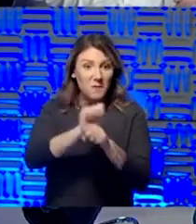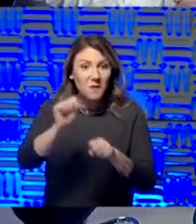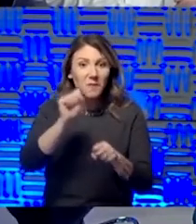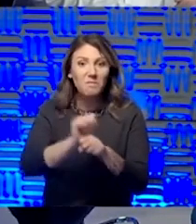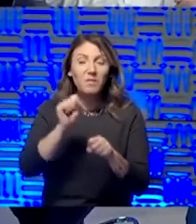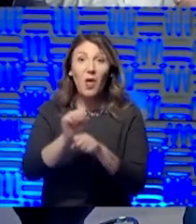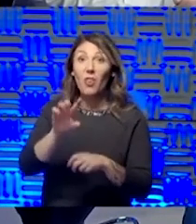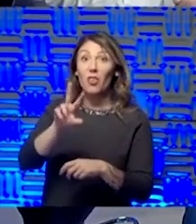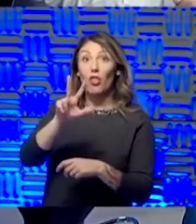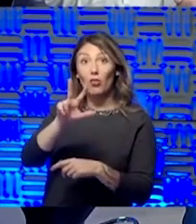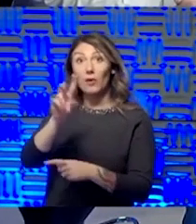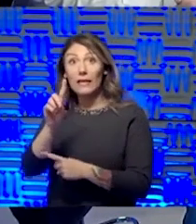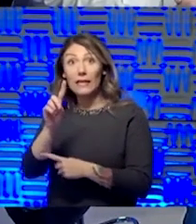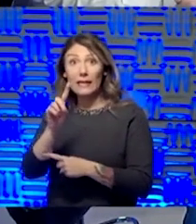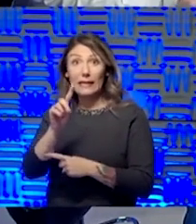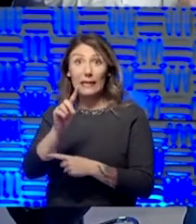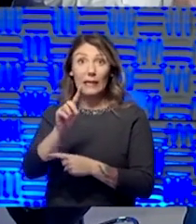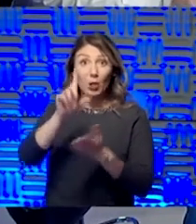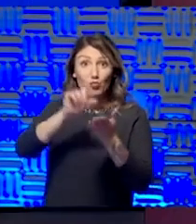more swabs.